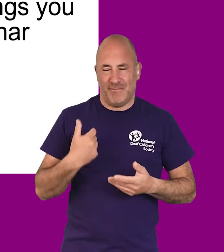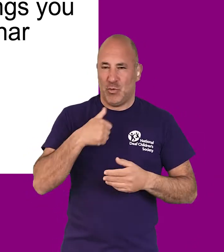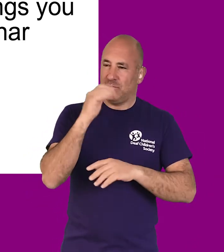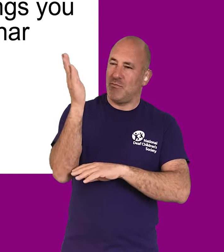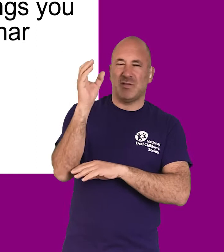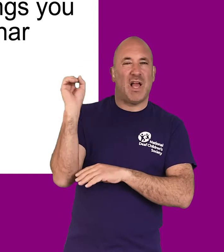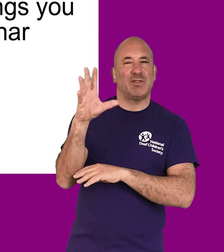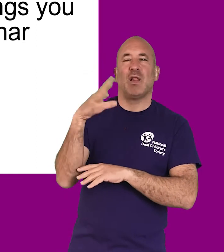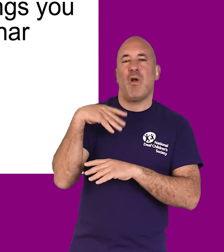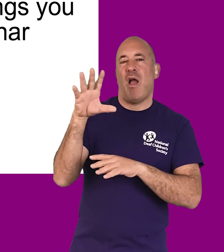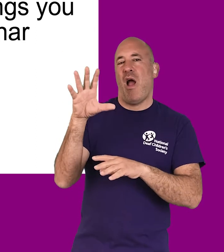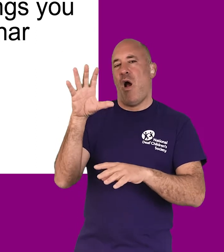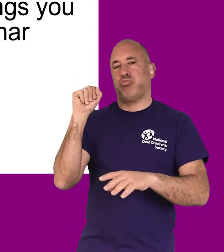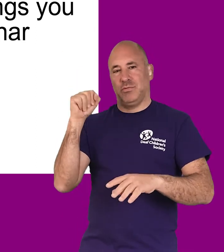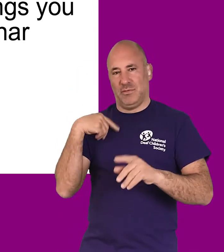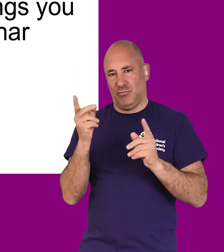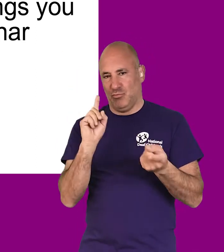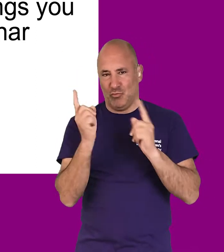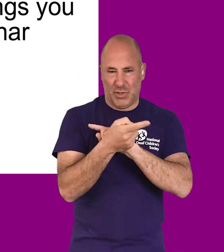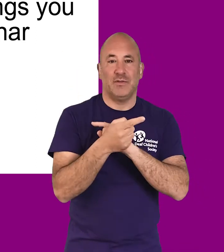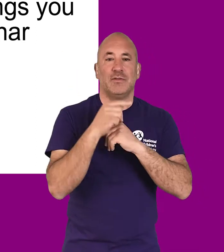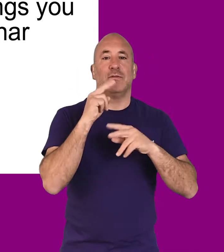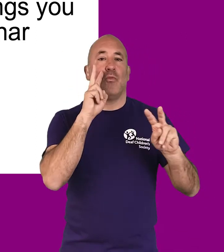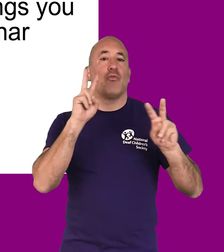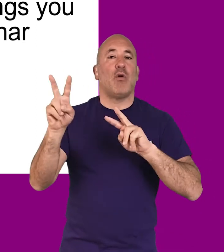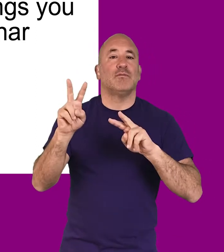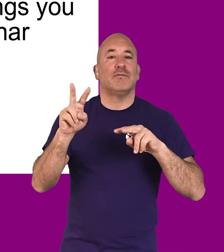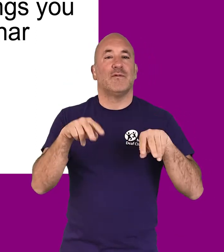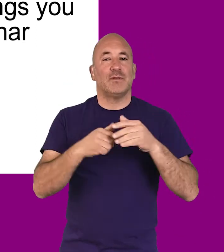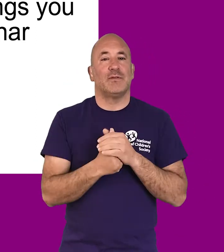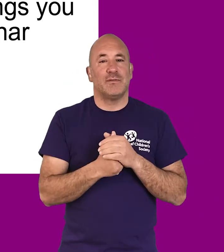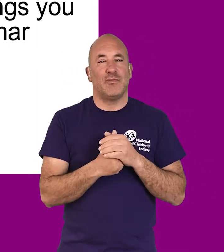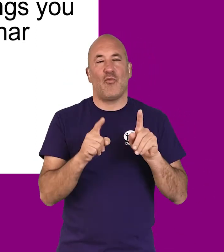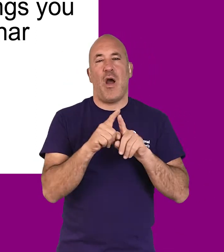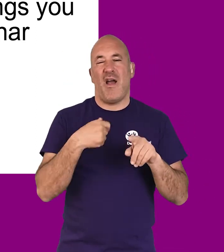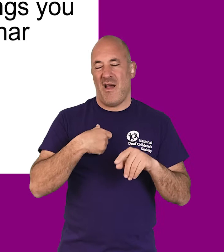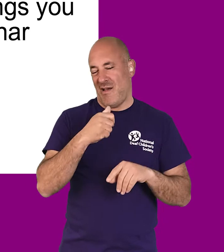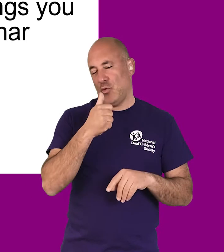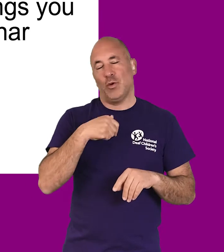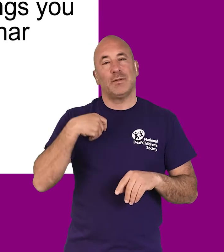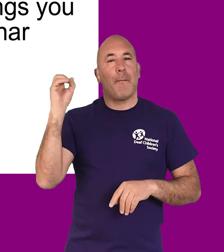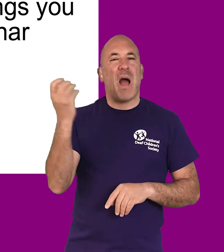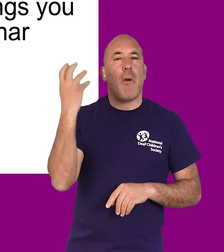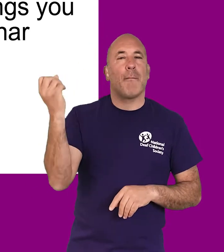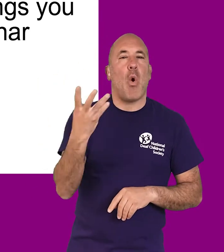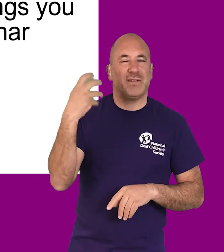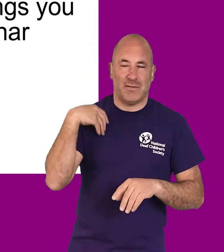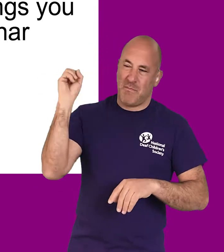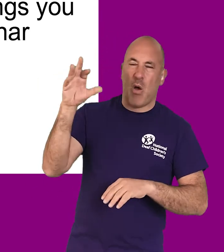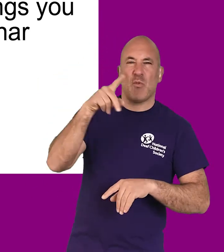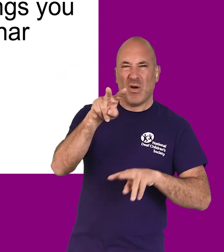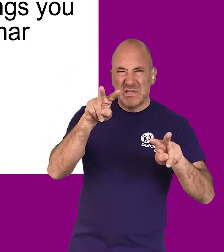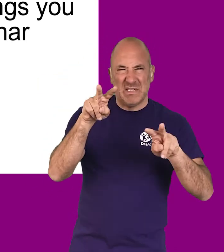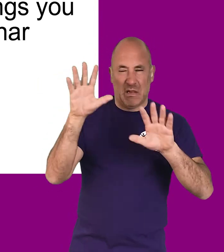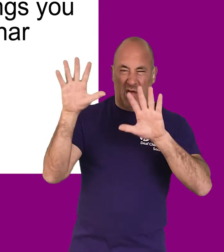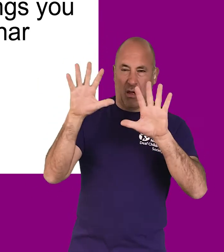of the presentation now to play the video, as if I try playing it within PowerPoint, it tends to get a